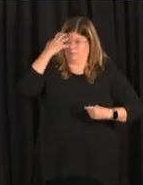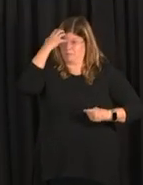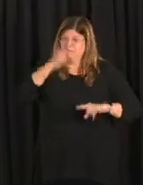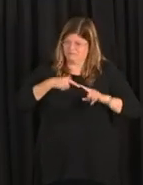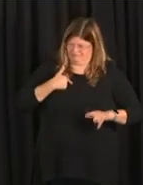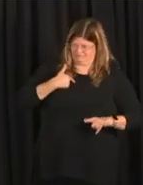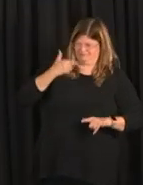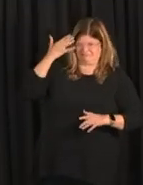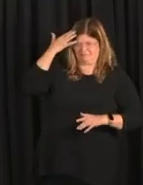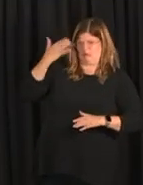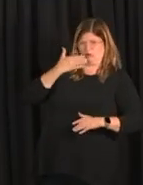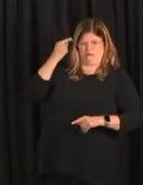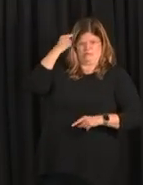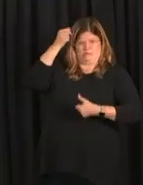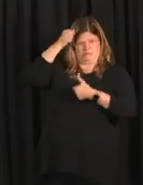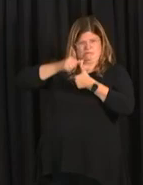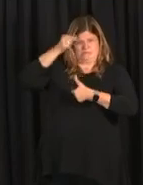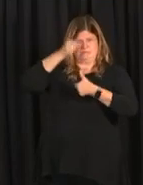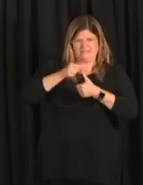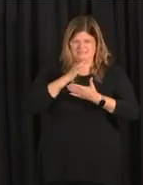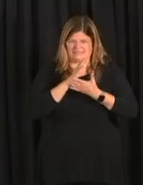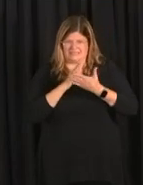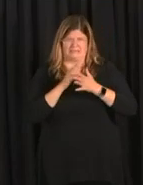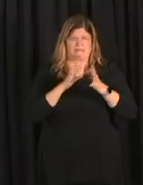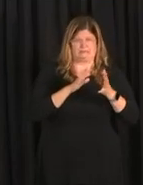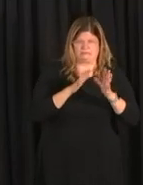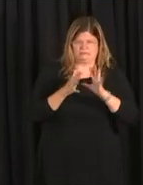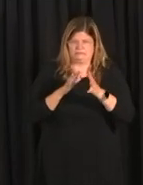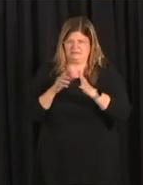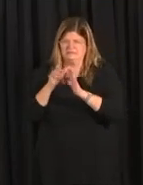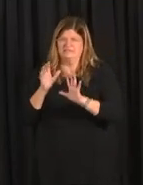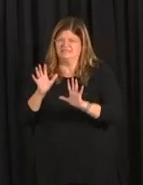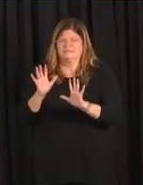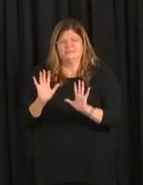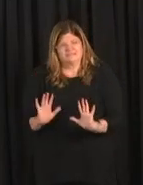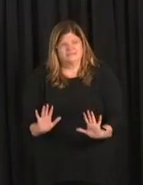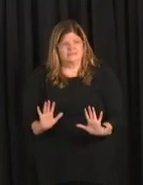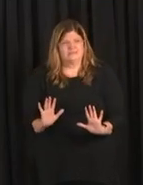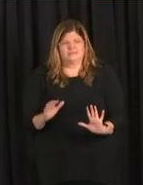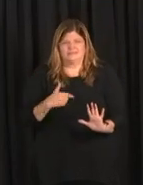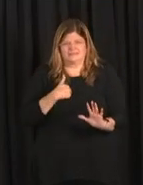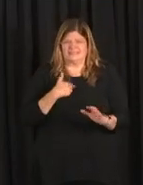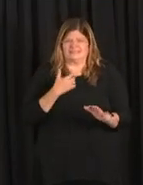want to say, I can remember video and what are the other three words?